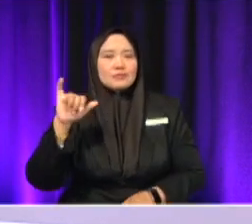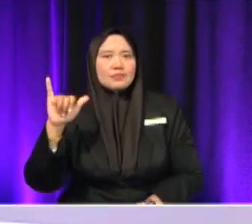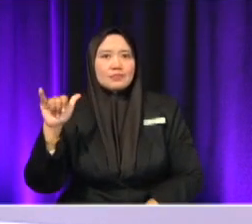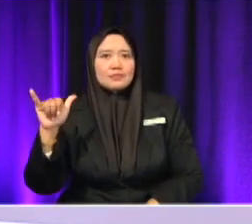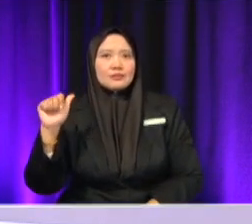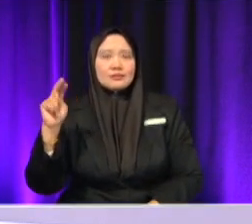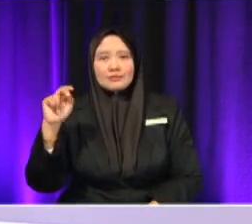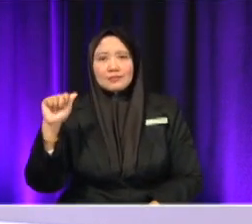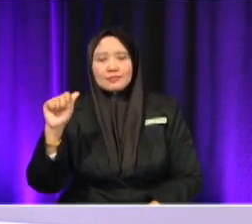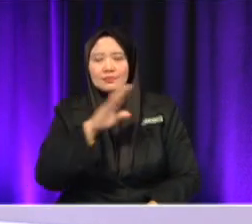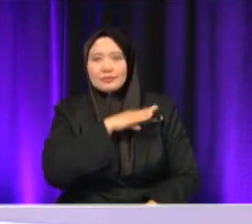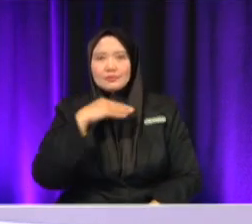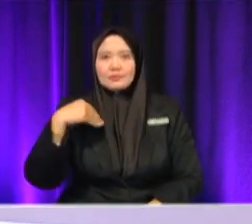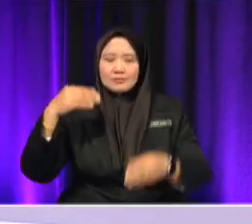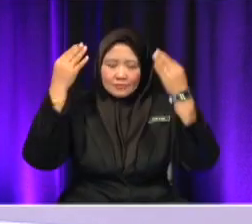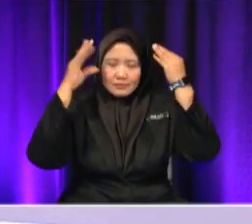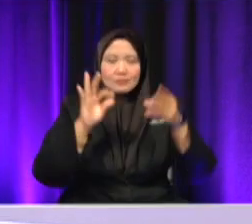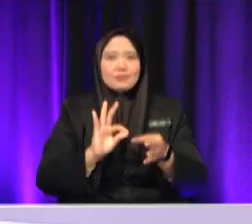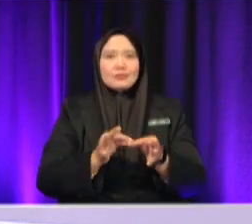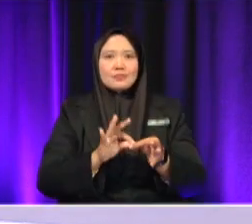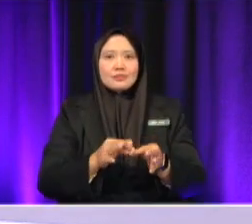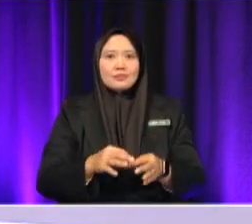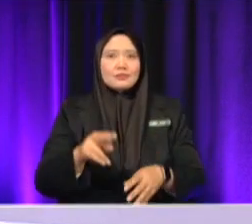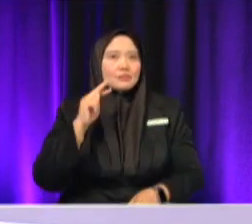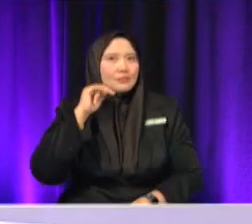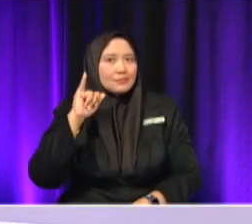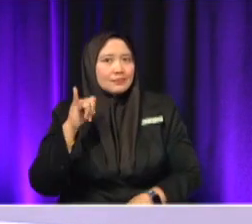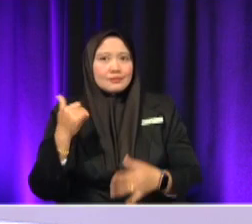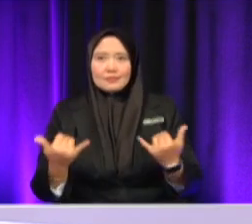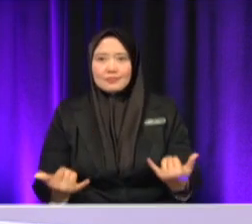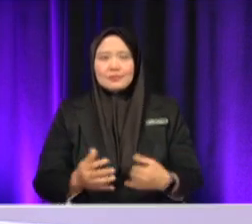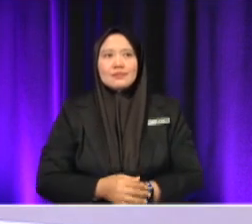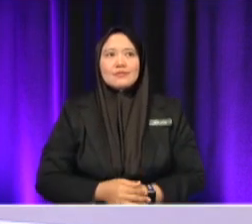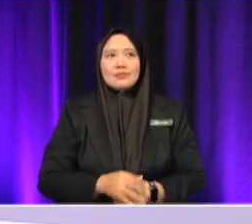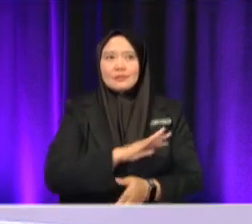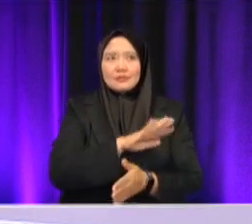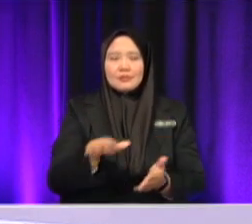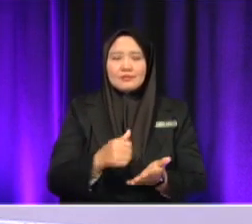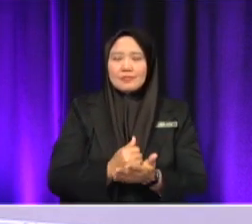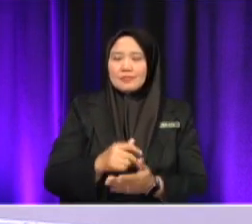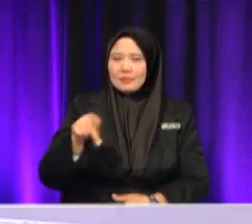forget our sign language interpreter, Teacher Ilda. And of course, our pupils online, thank you for